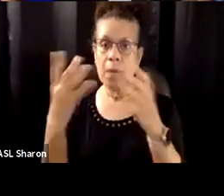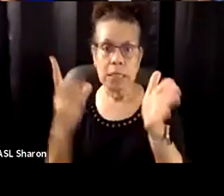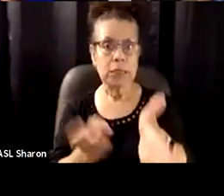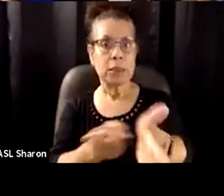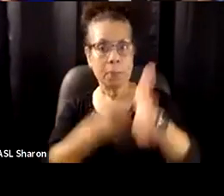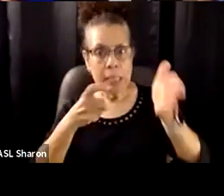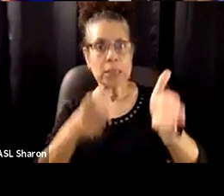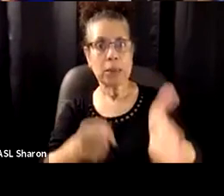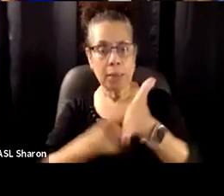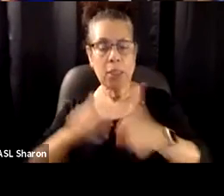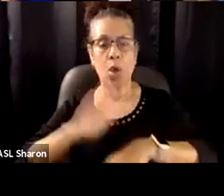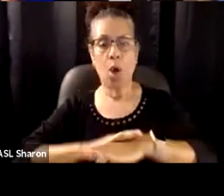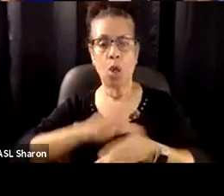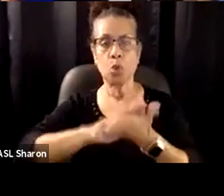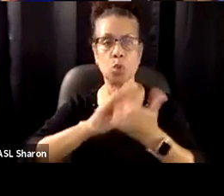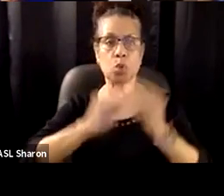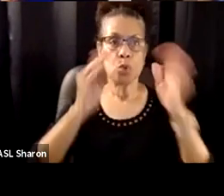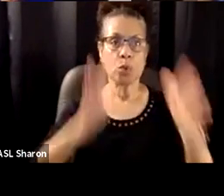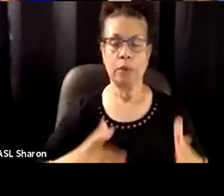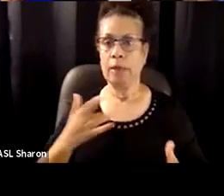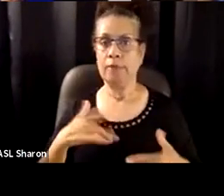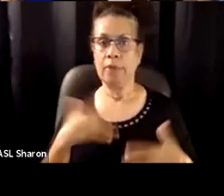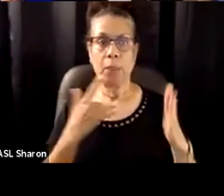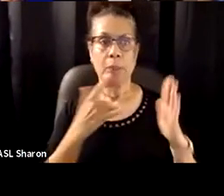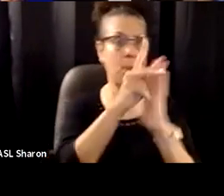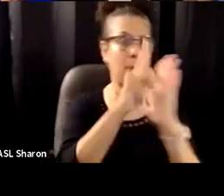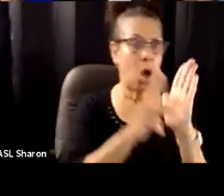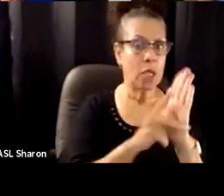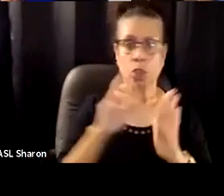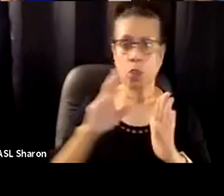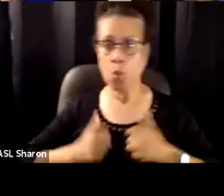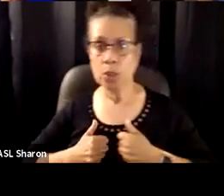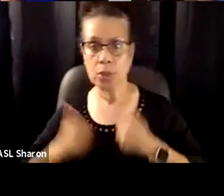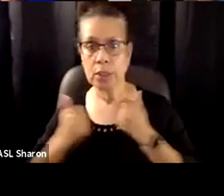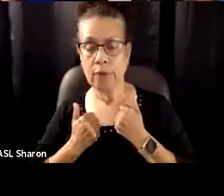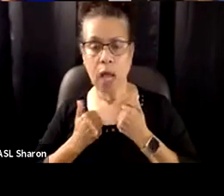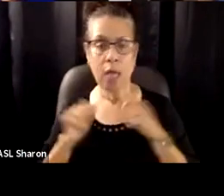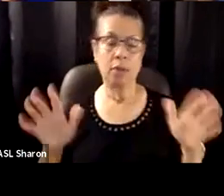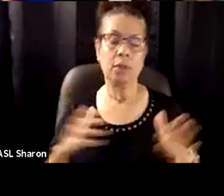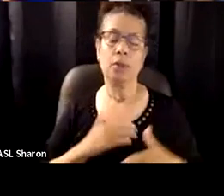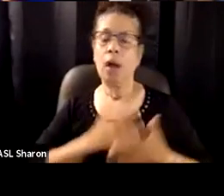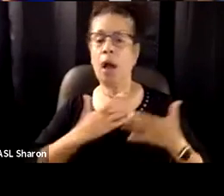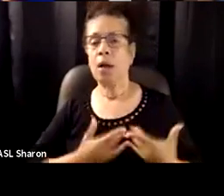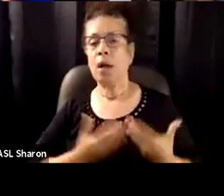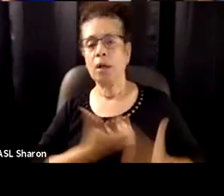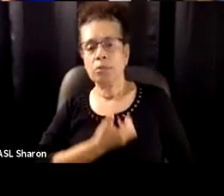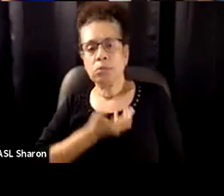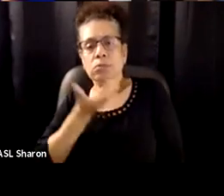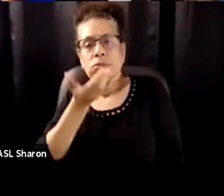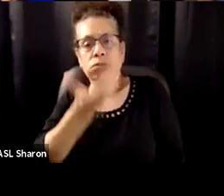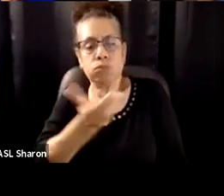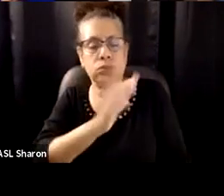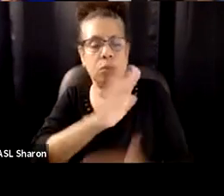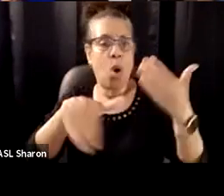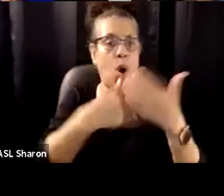school leaders that must have felt like a choice between policy and survival our hearts go out to all educators and to all the